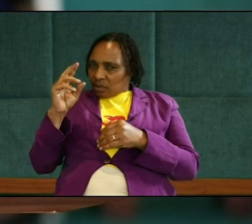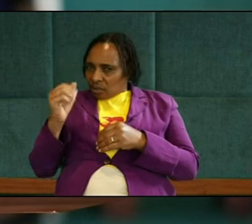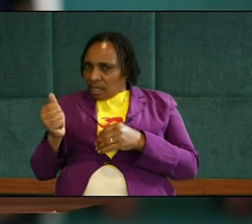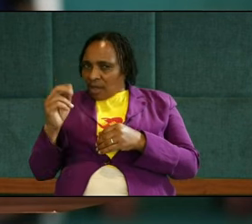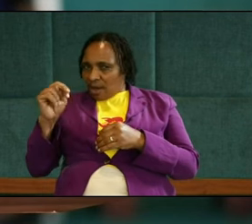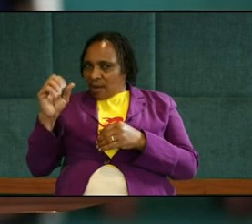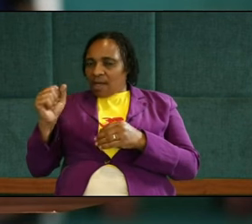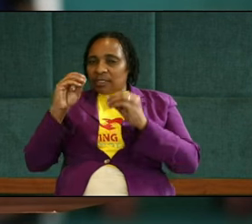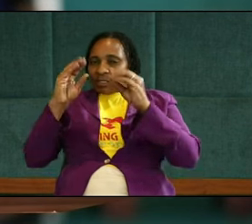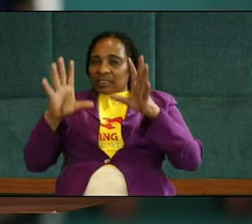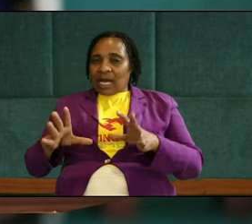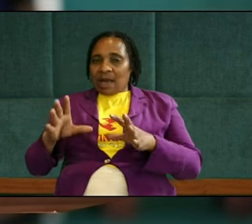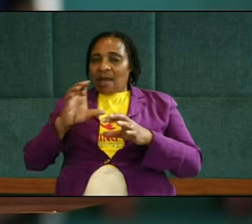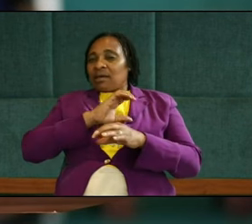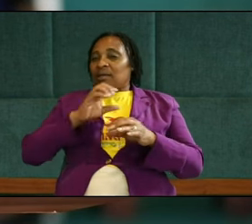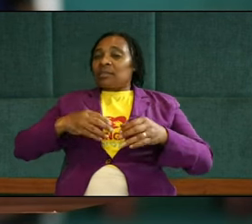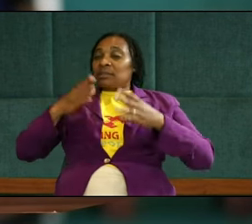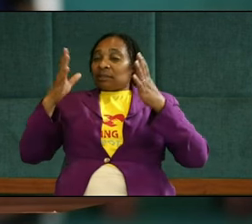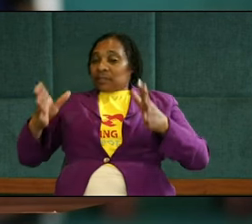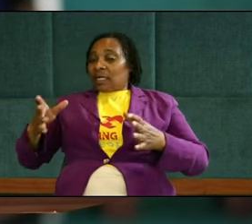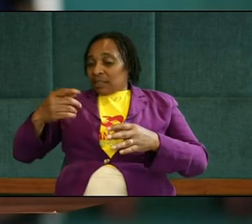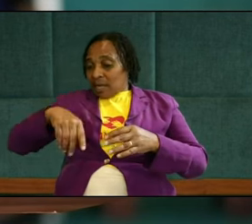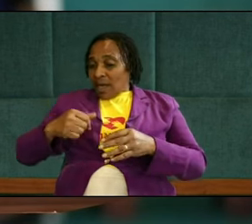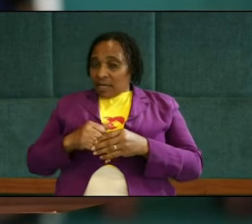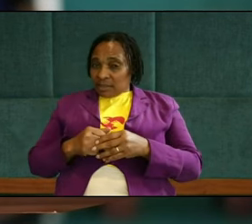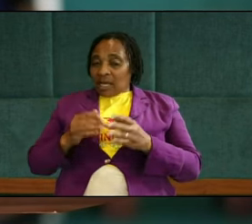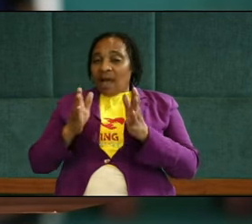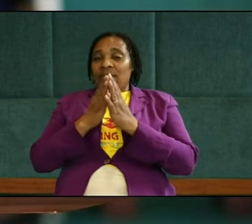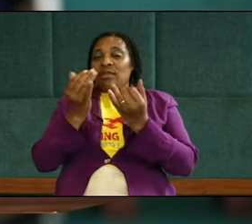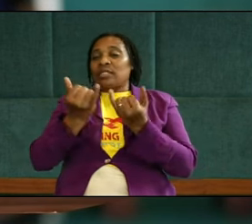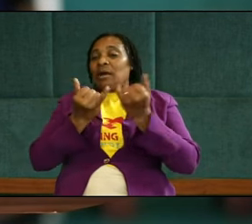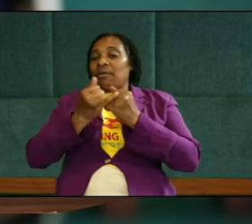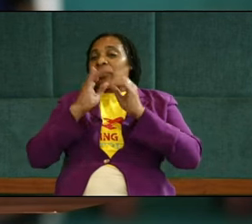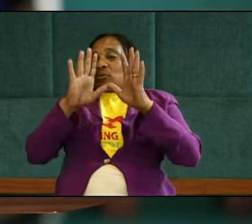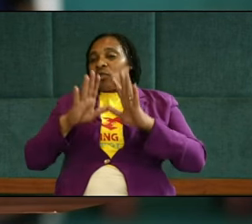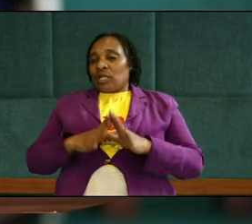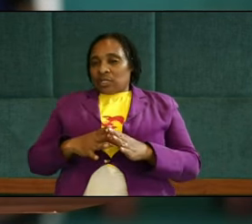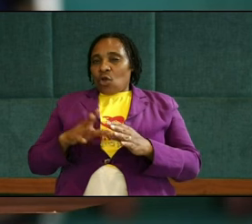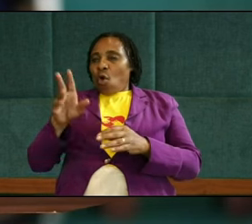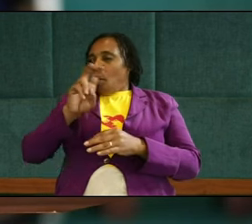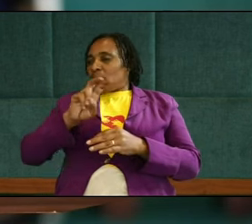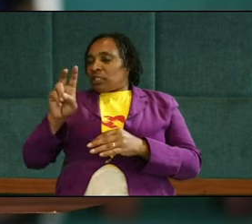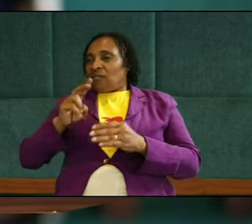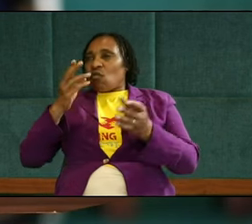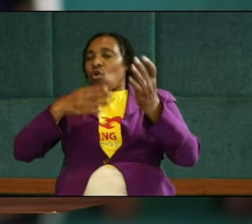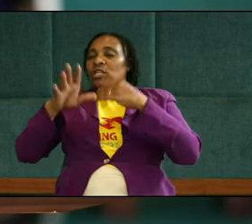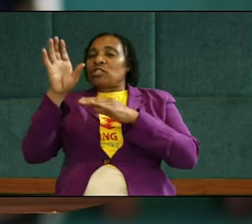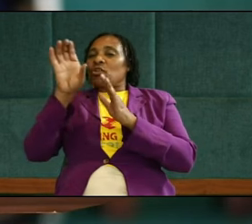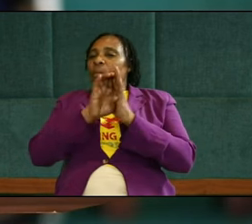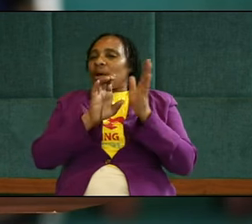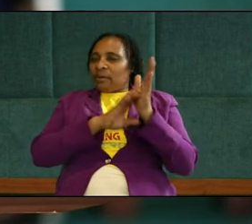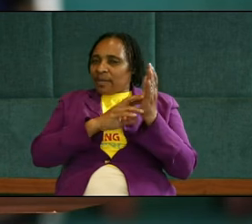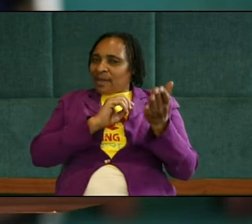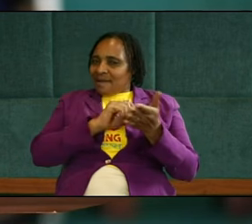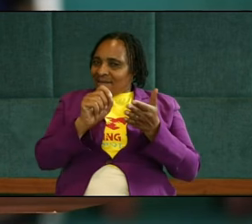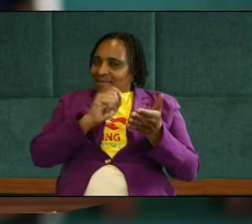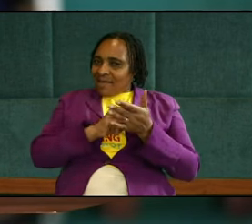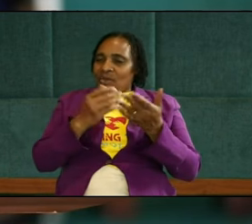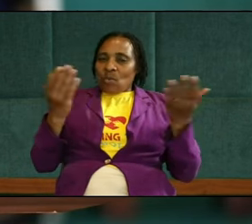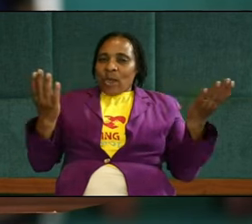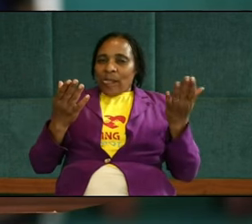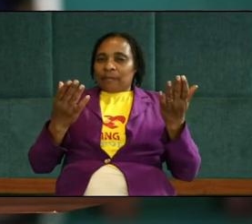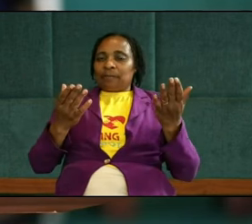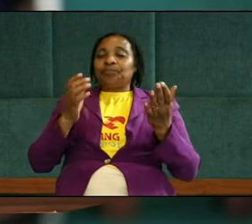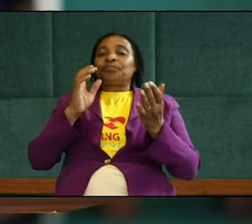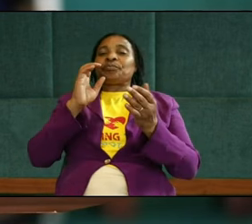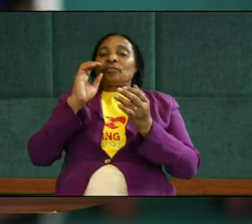Christians and that the Sabbath is an important day for us," she said. "We observe God's commandment, and it is written in the commandments